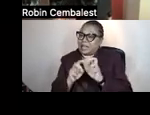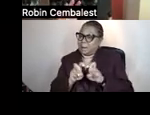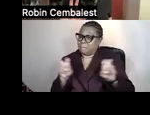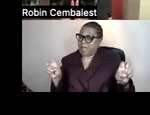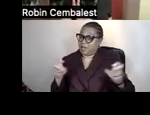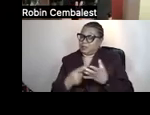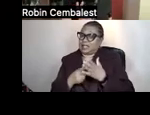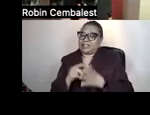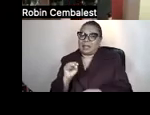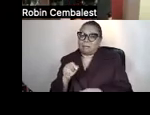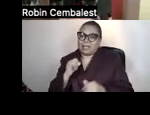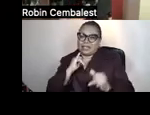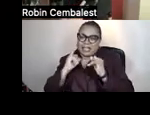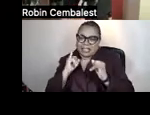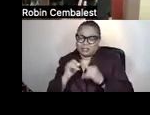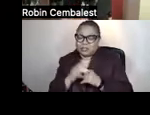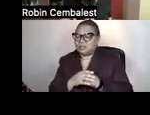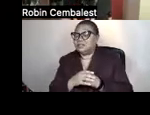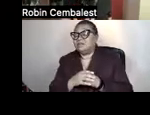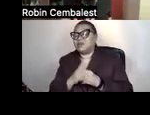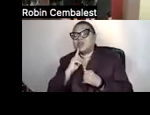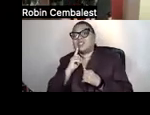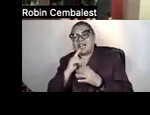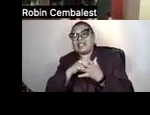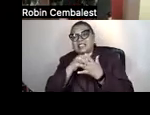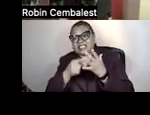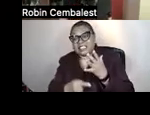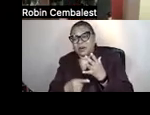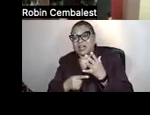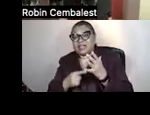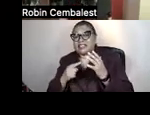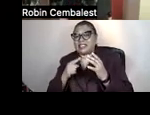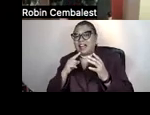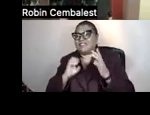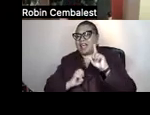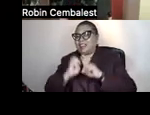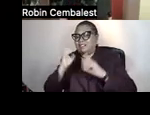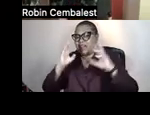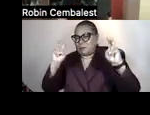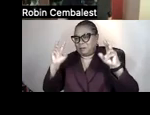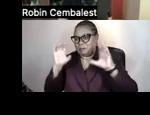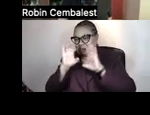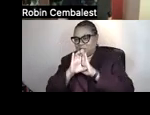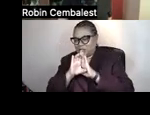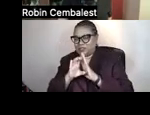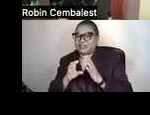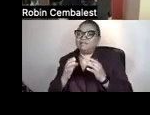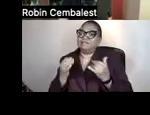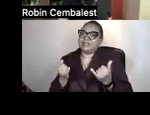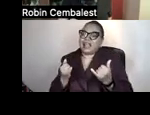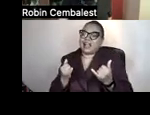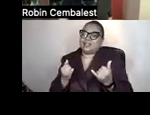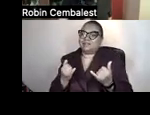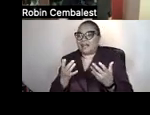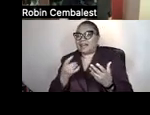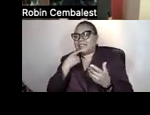and media interviews, which are a series of elevator pitches. Now, as I've kind